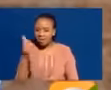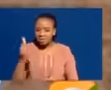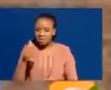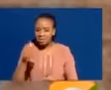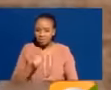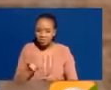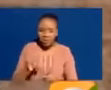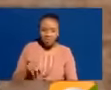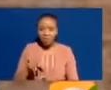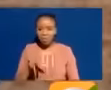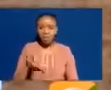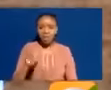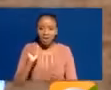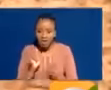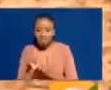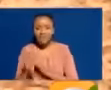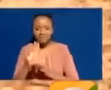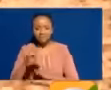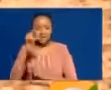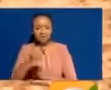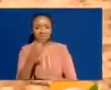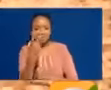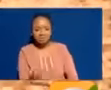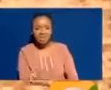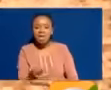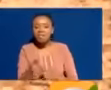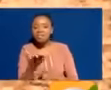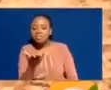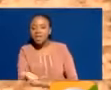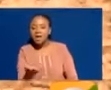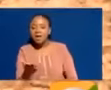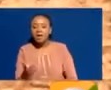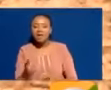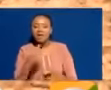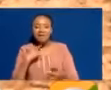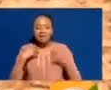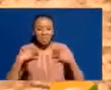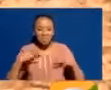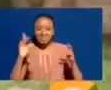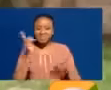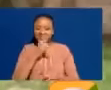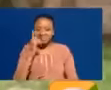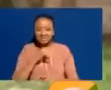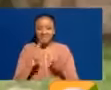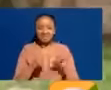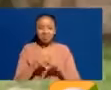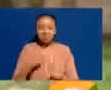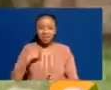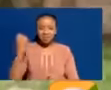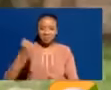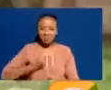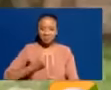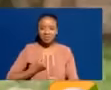his clothes, on his face, he had a wound on his chest where he was bleeding. It's